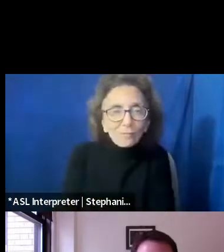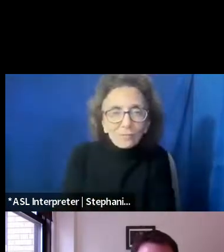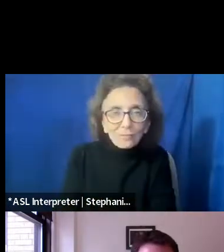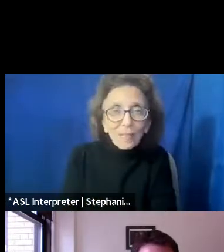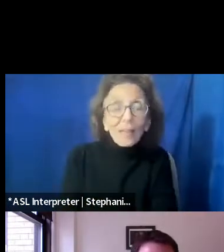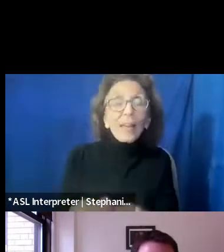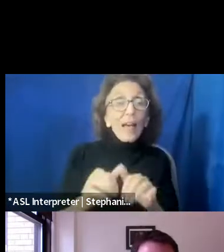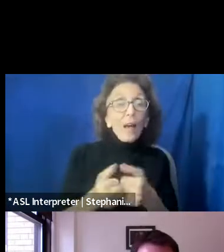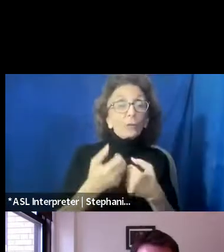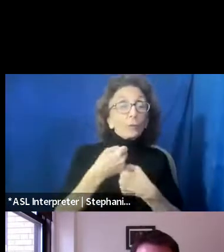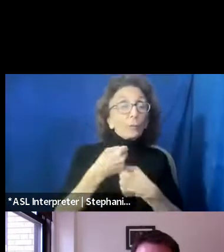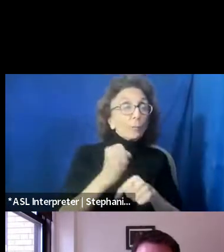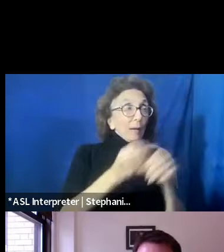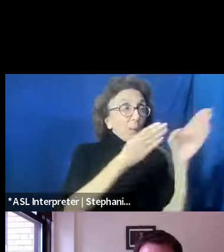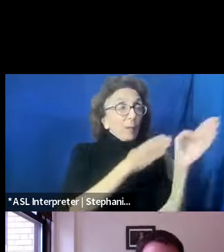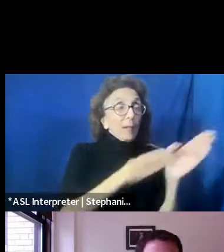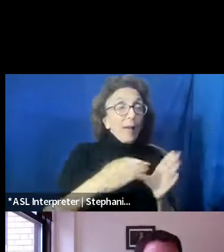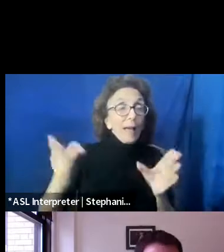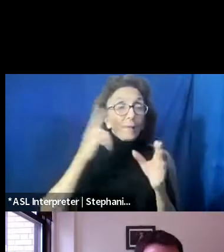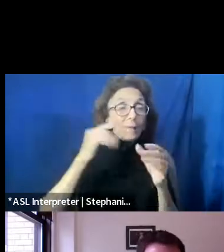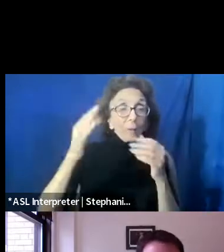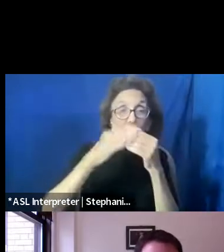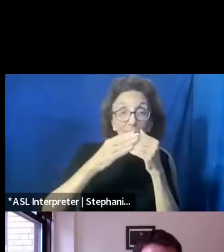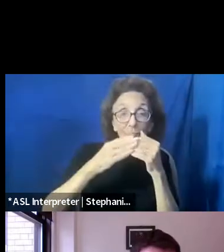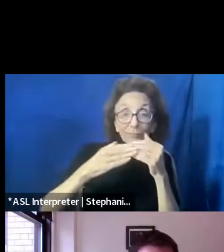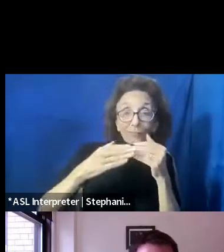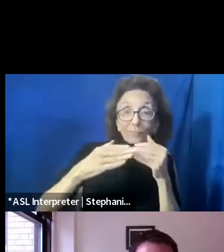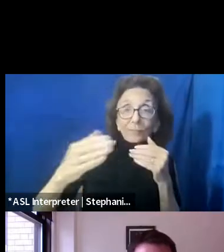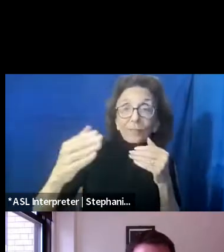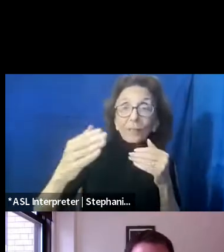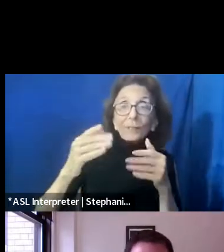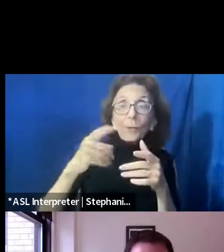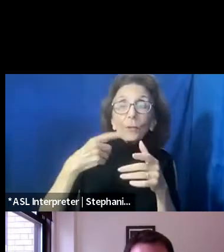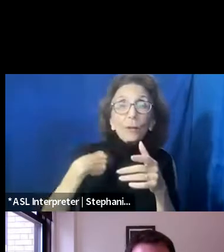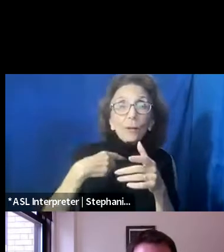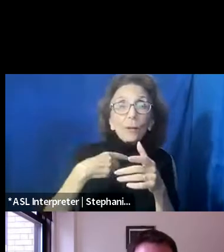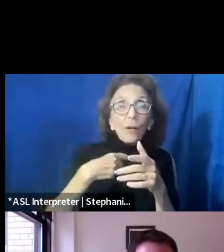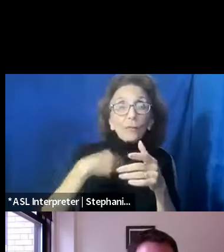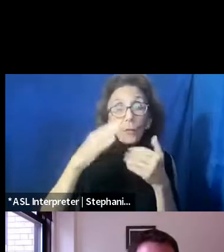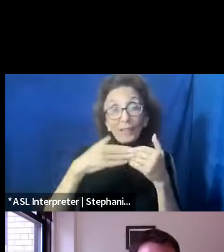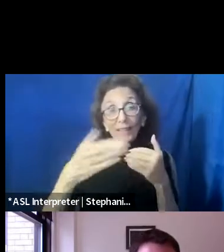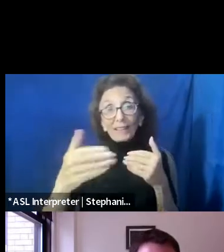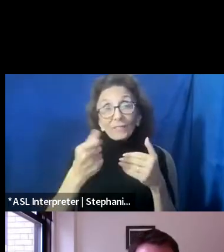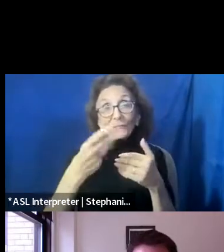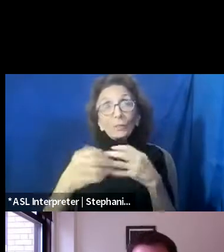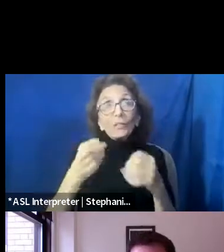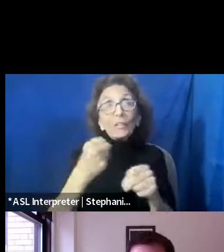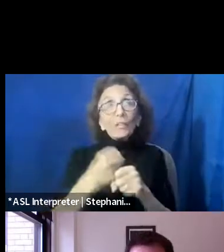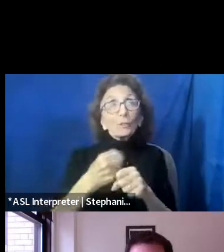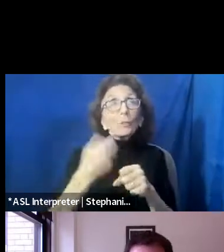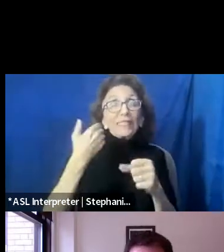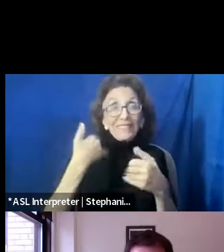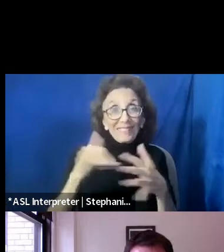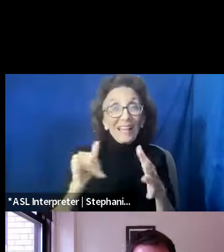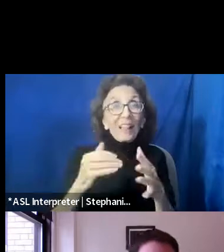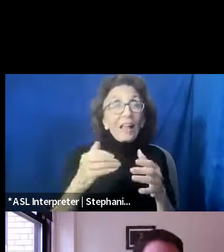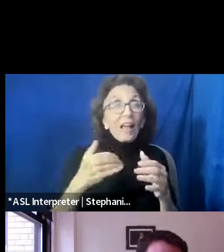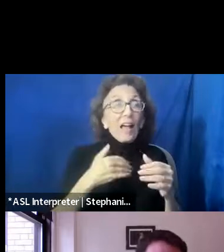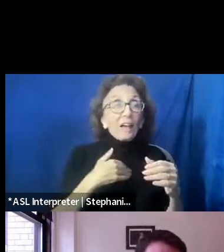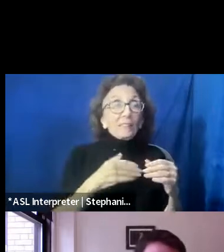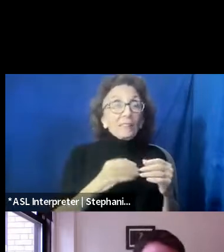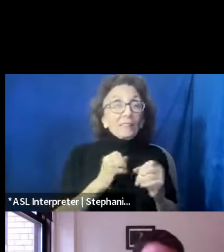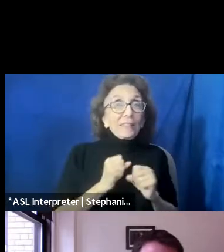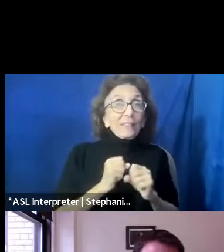long-term way so that we can navigate all the uncertainty of the next few years and try to keep some stability within